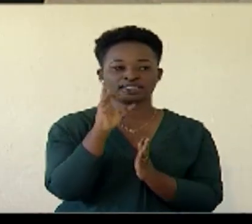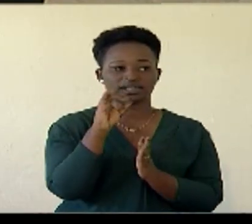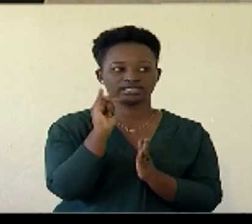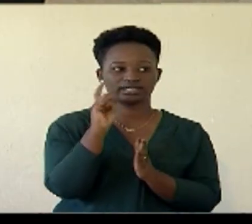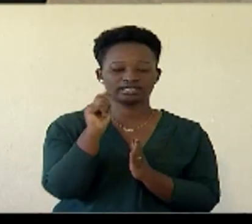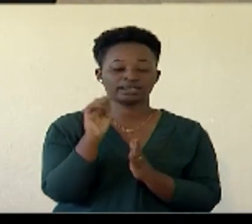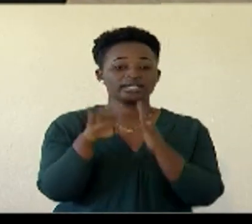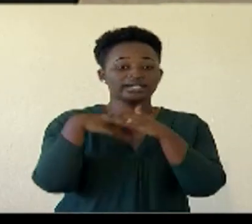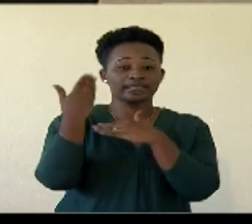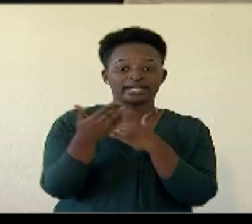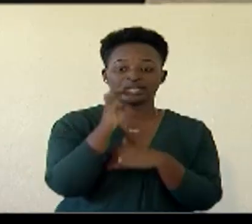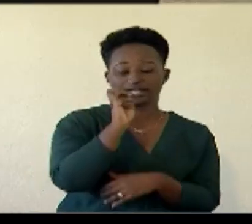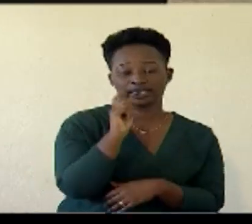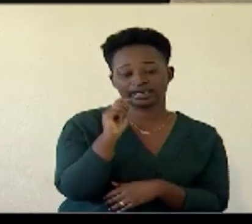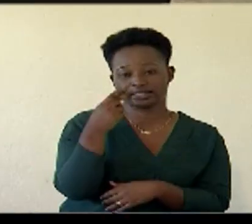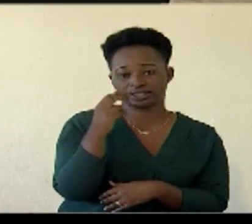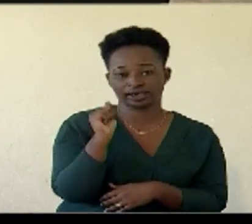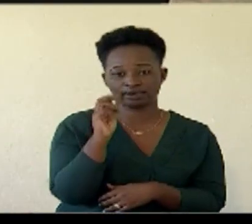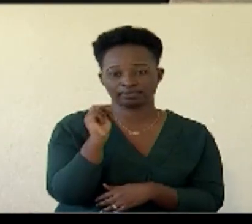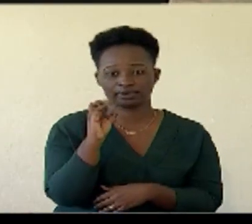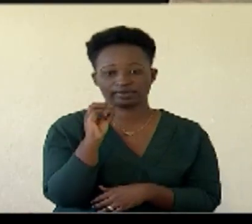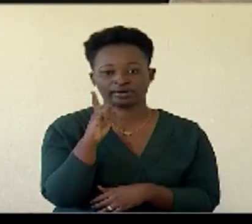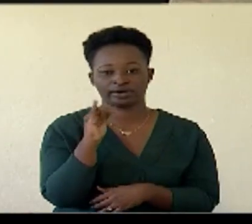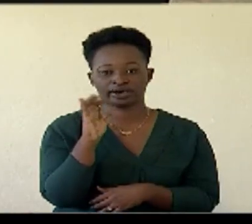ethanoic acid also behaves in that form.